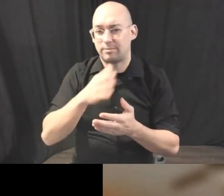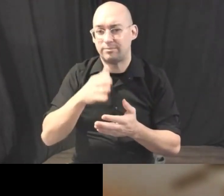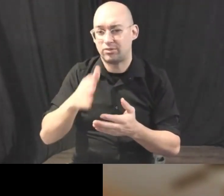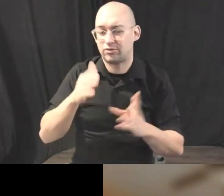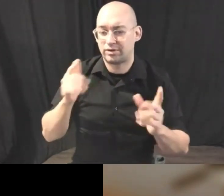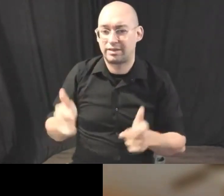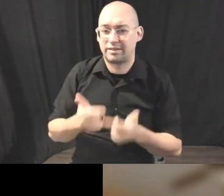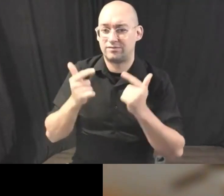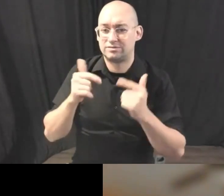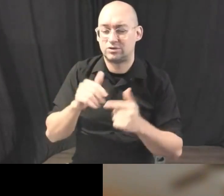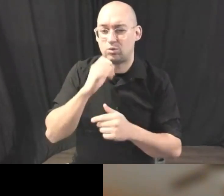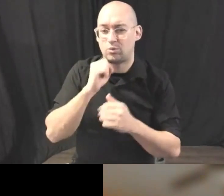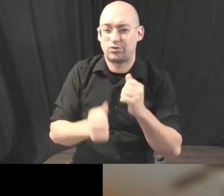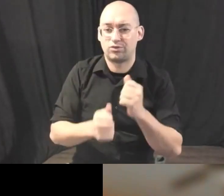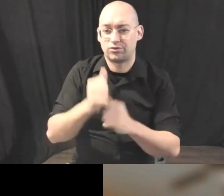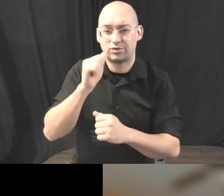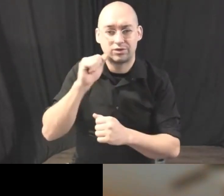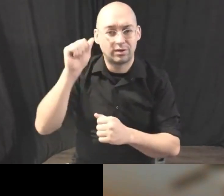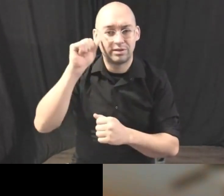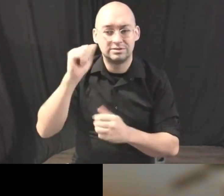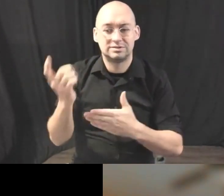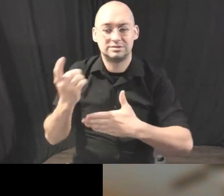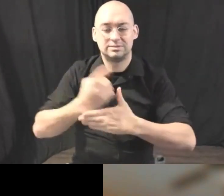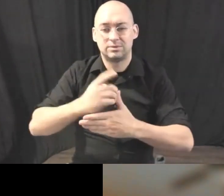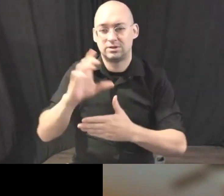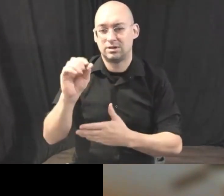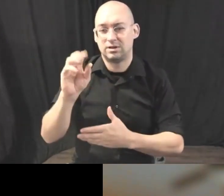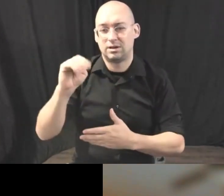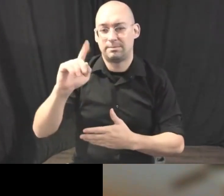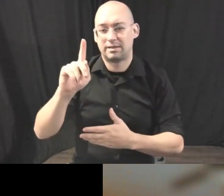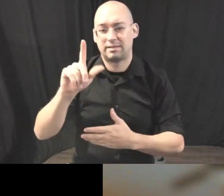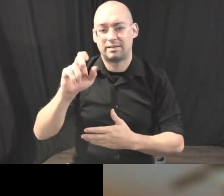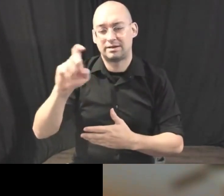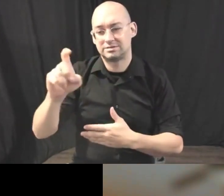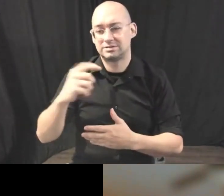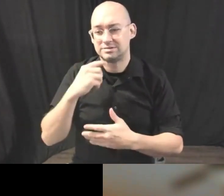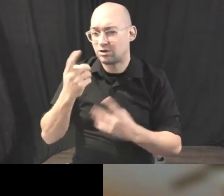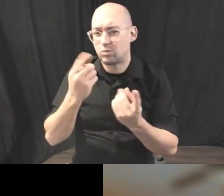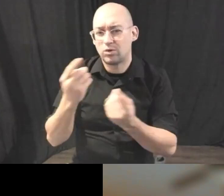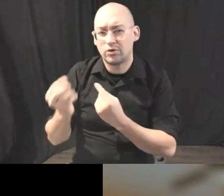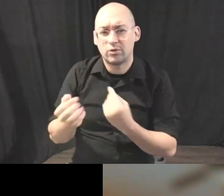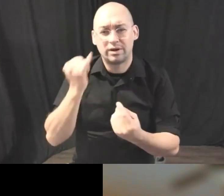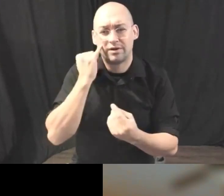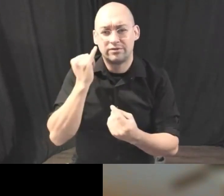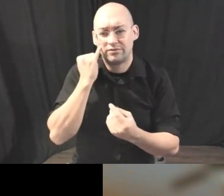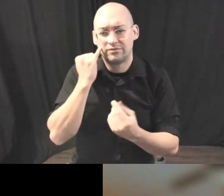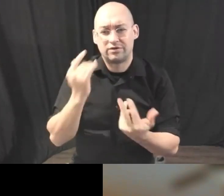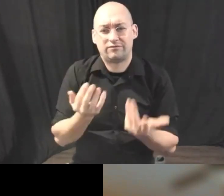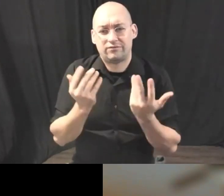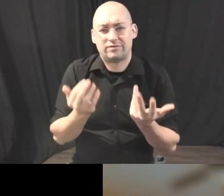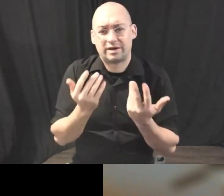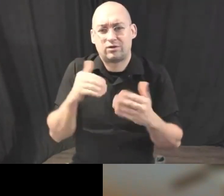an older adult disabled complex, what will you do? She's on the 3rd floor of a complex. What will you do when there's a fire in the